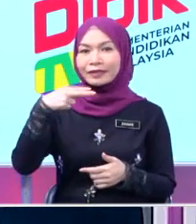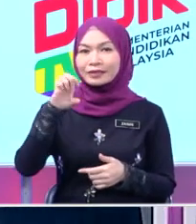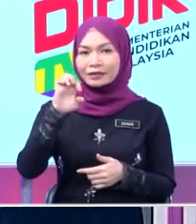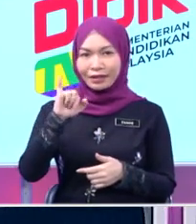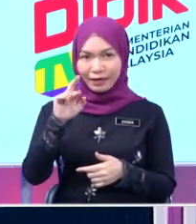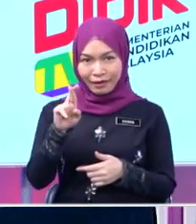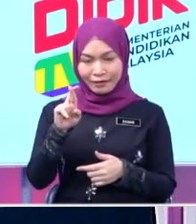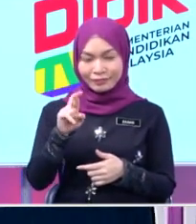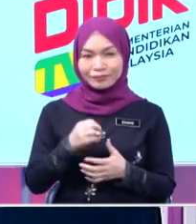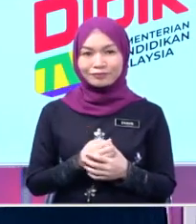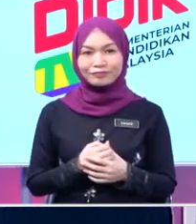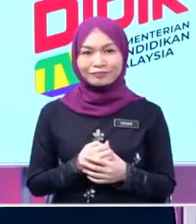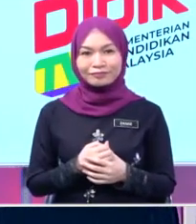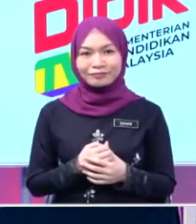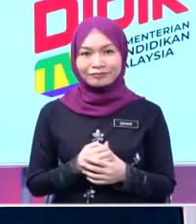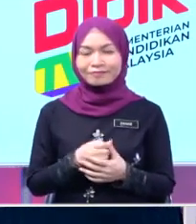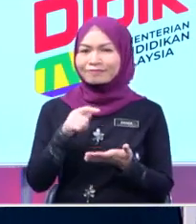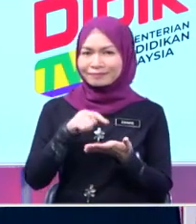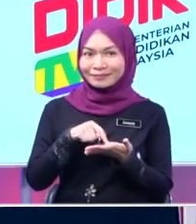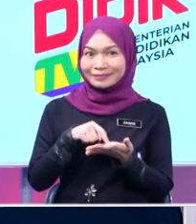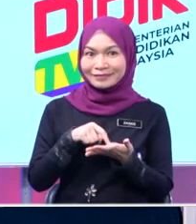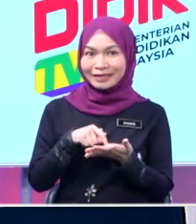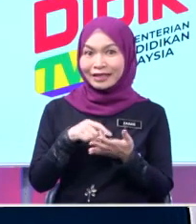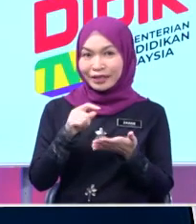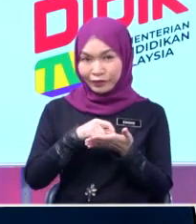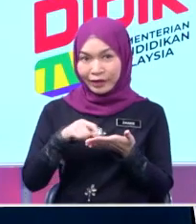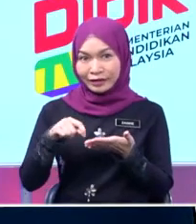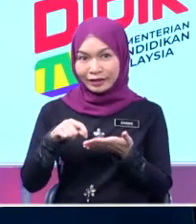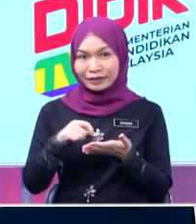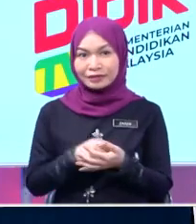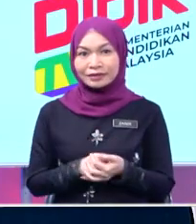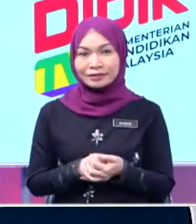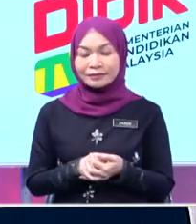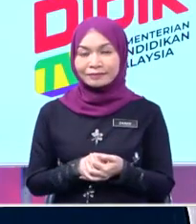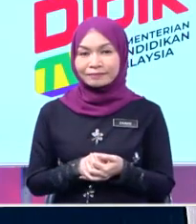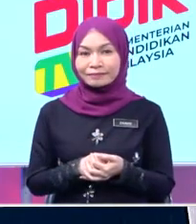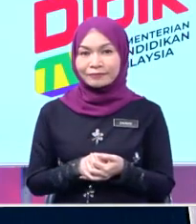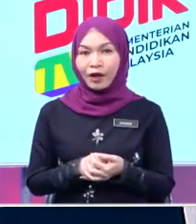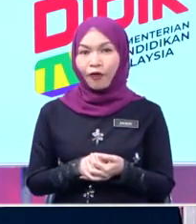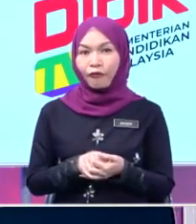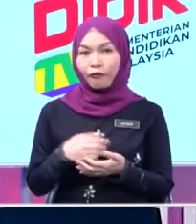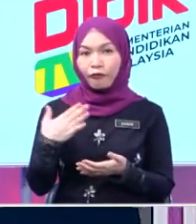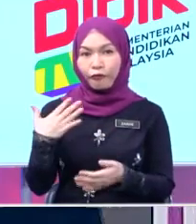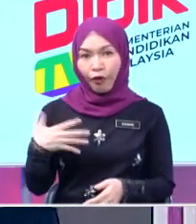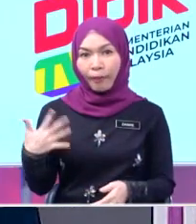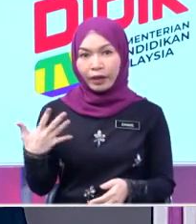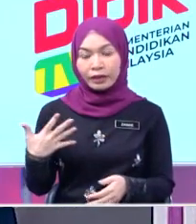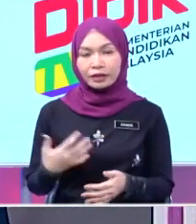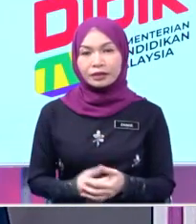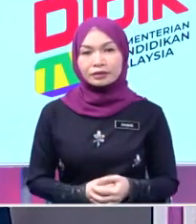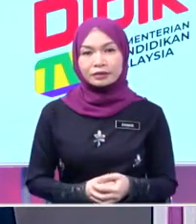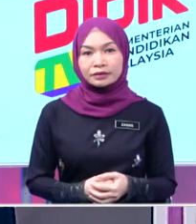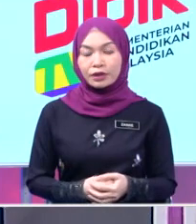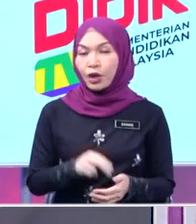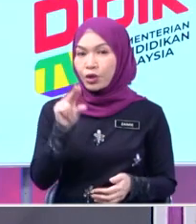So with this kind of writing, it is formal. Okay. So you're not writing to your